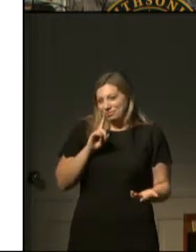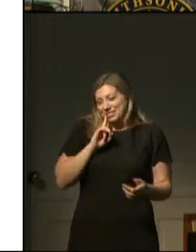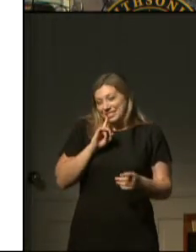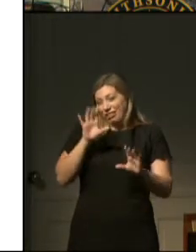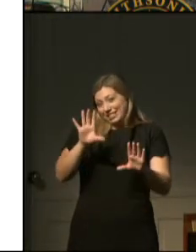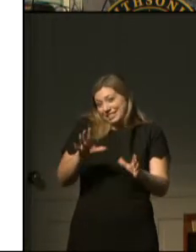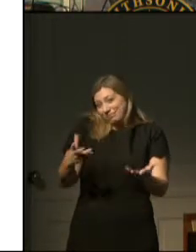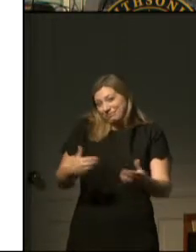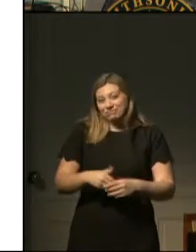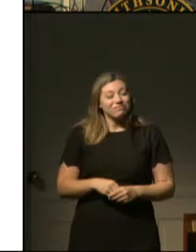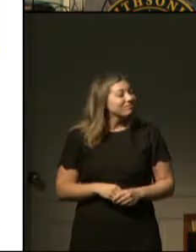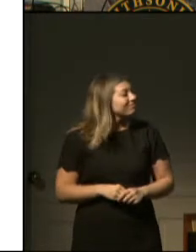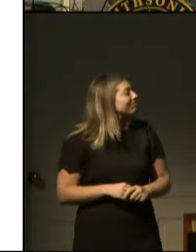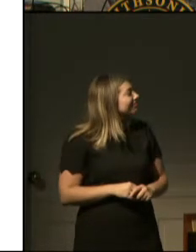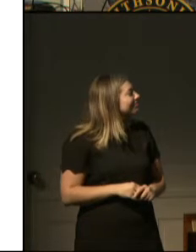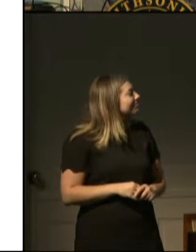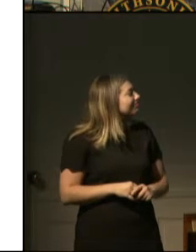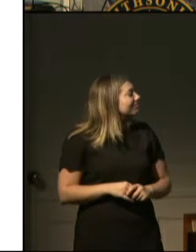awesome.